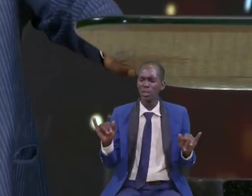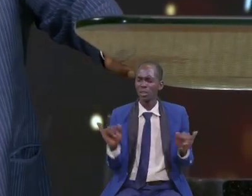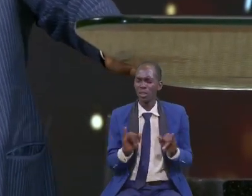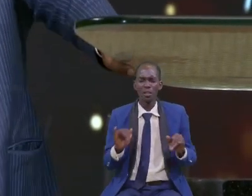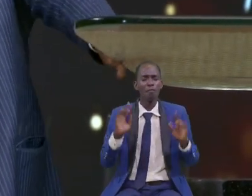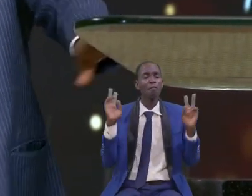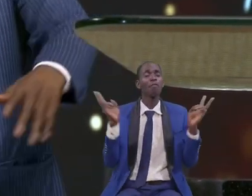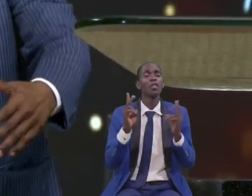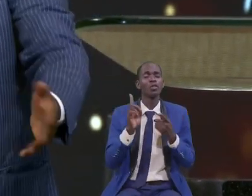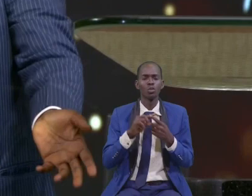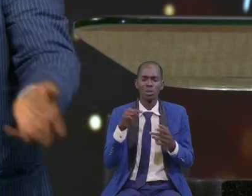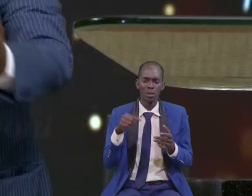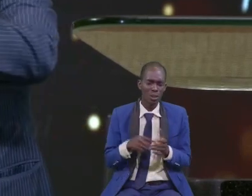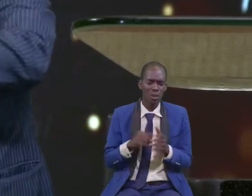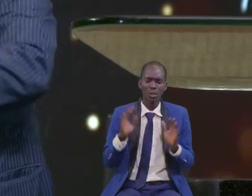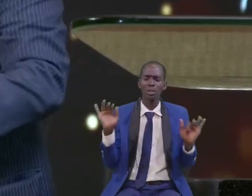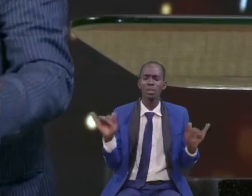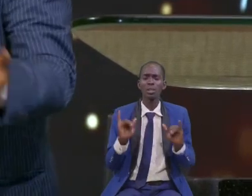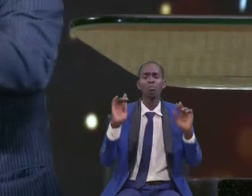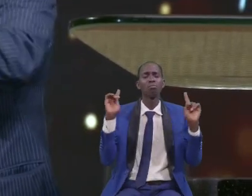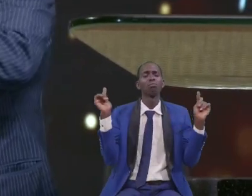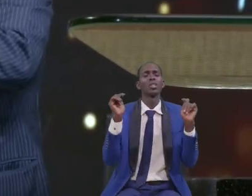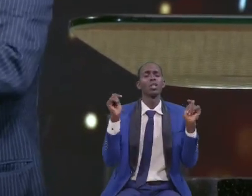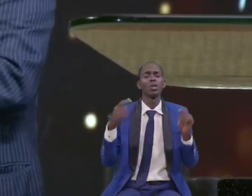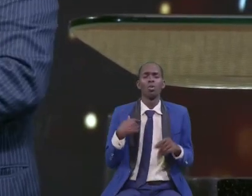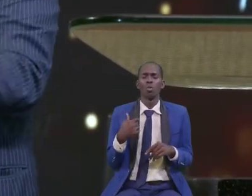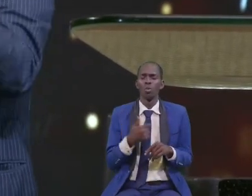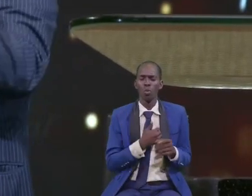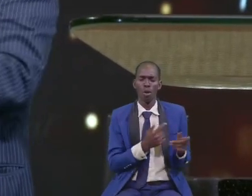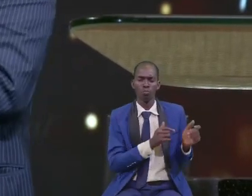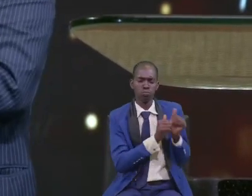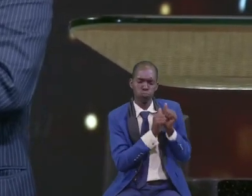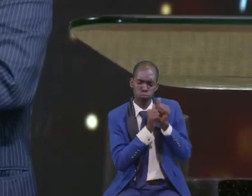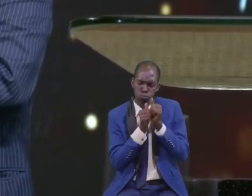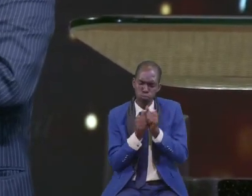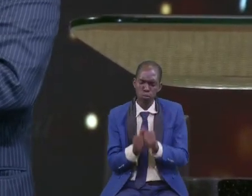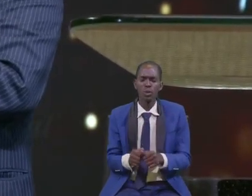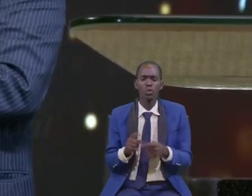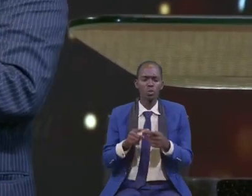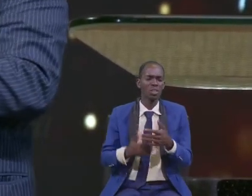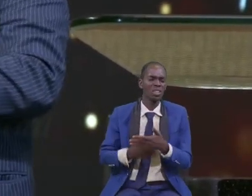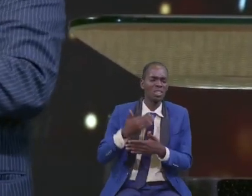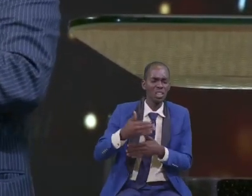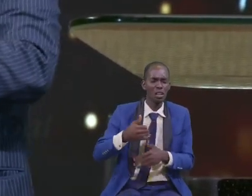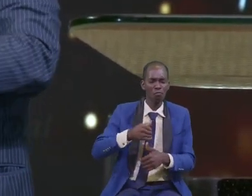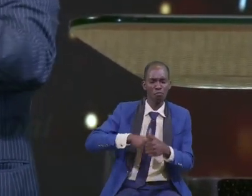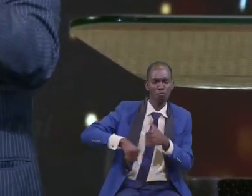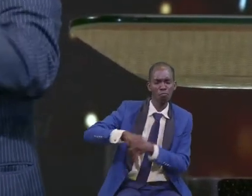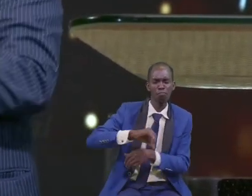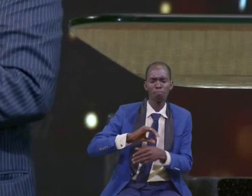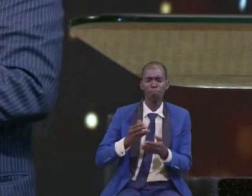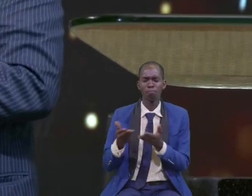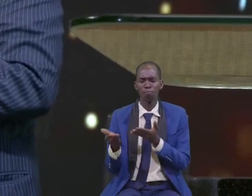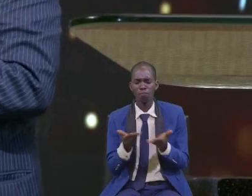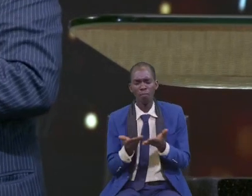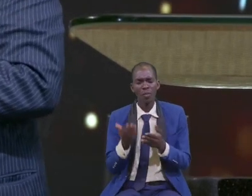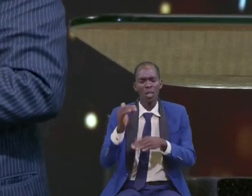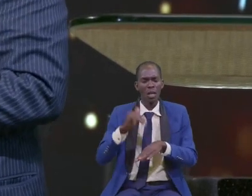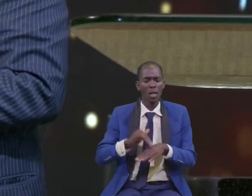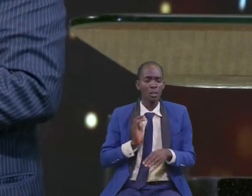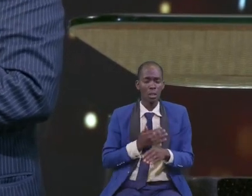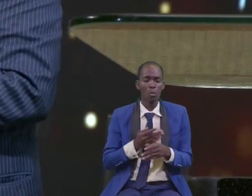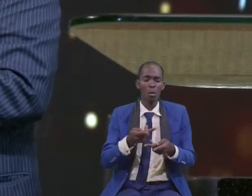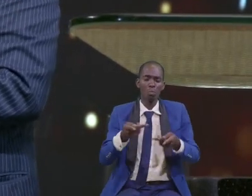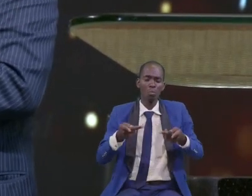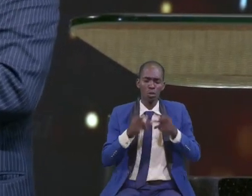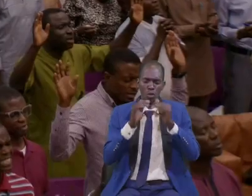this same triumph, and we'll come with them to the next fellowship in our districts and to a combined service